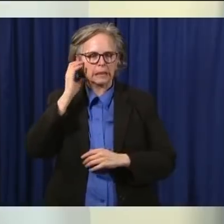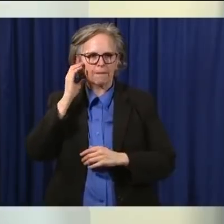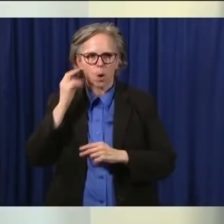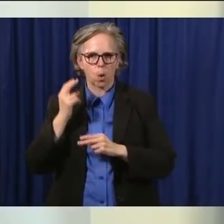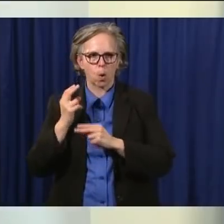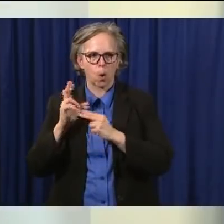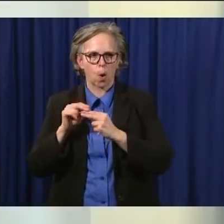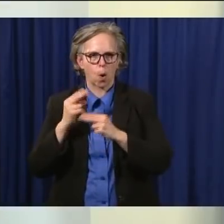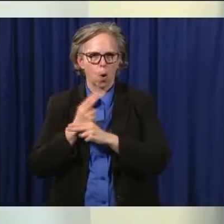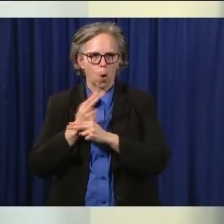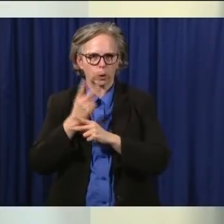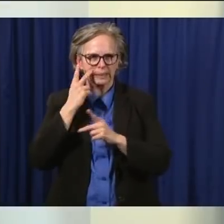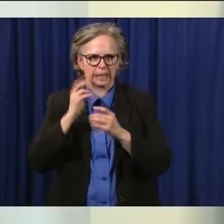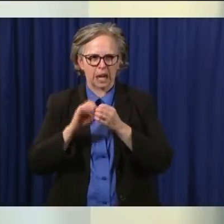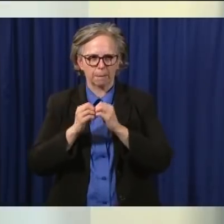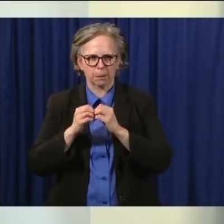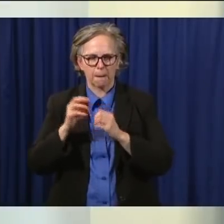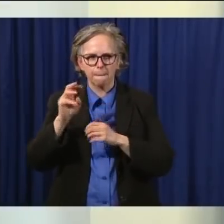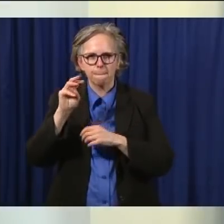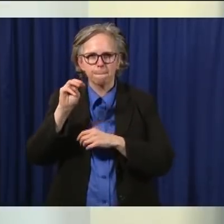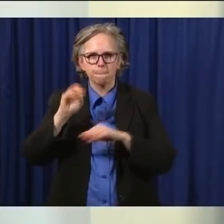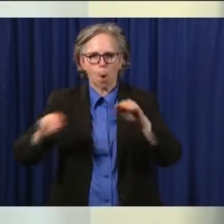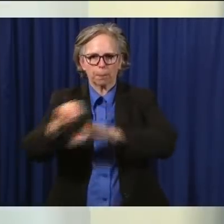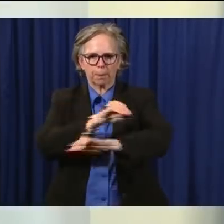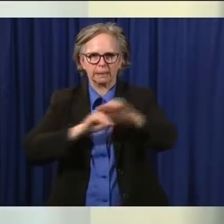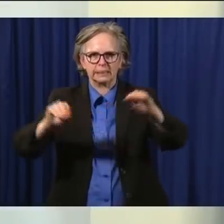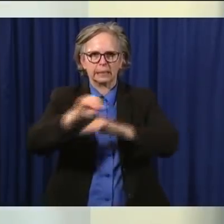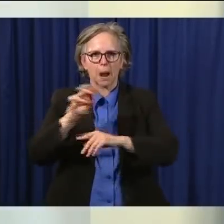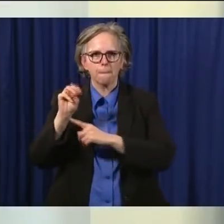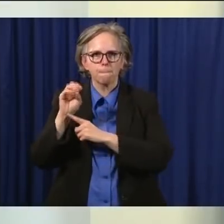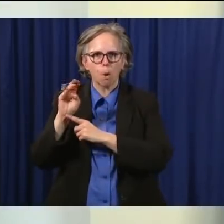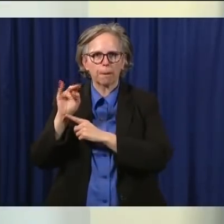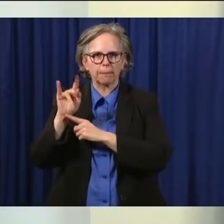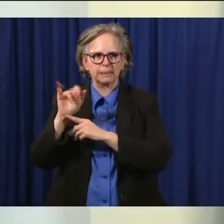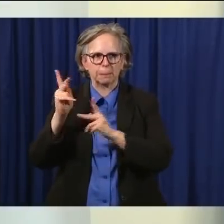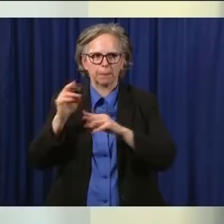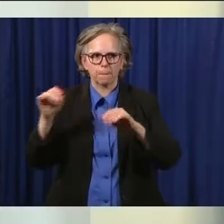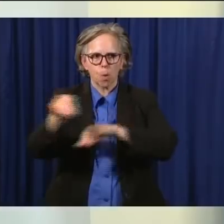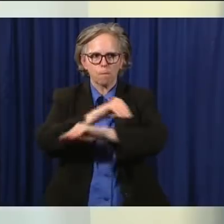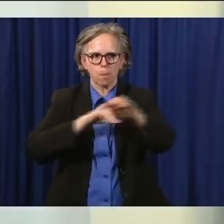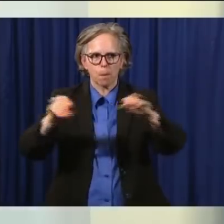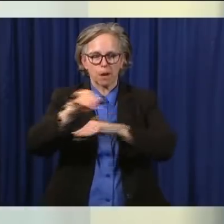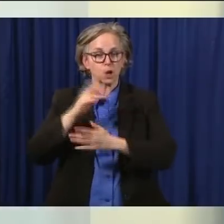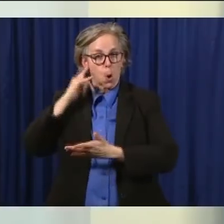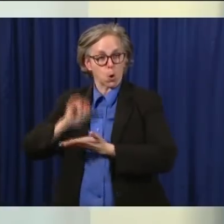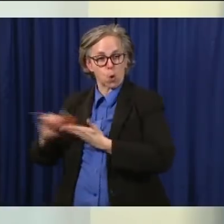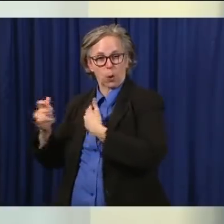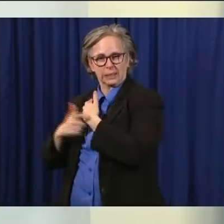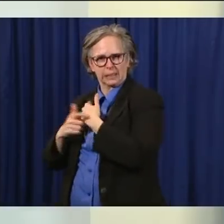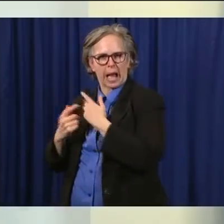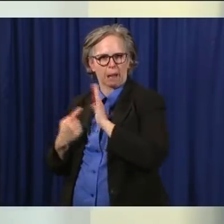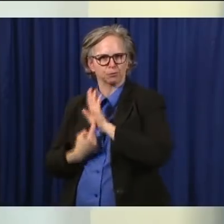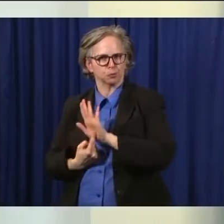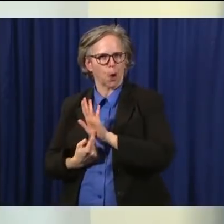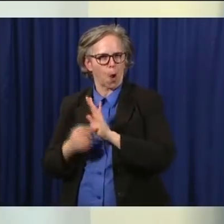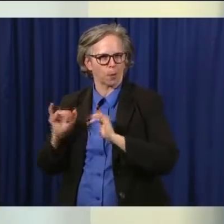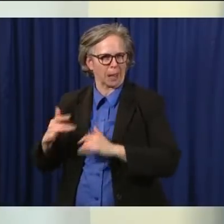of mobility in the United States. All of this lags, cases lag, people being infected.